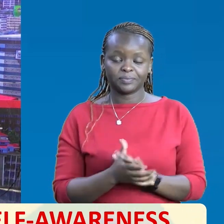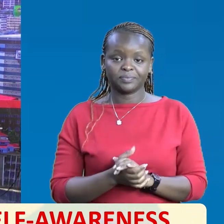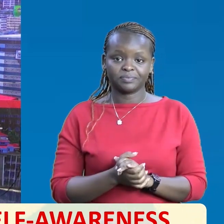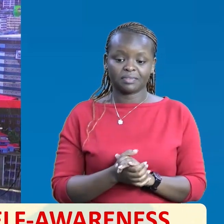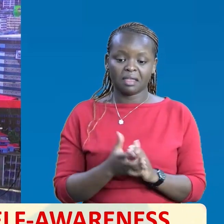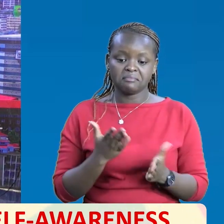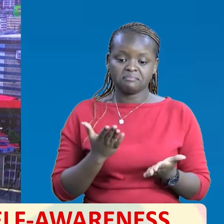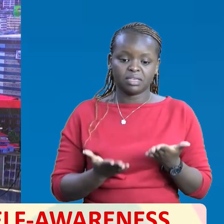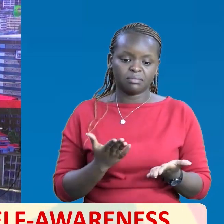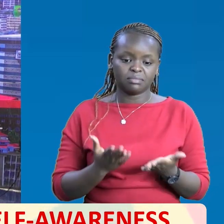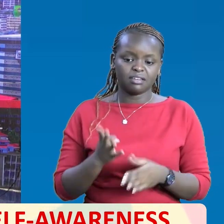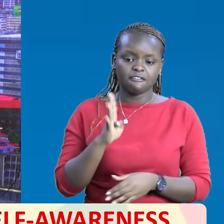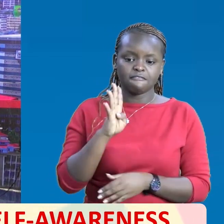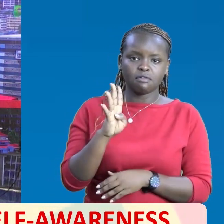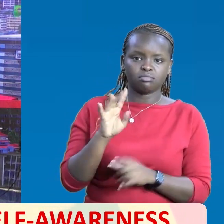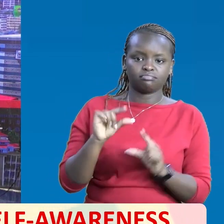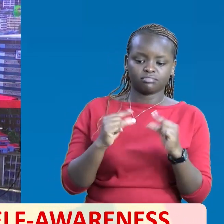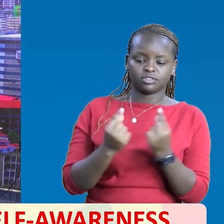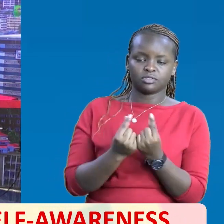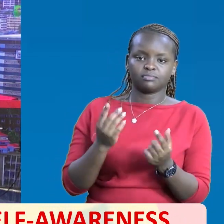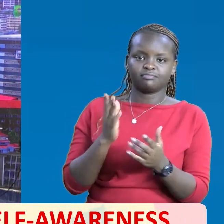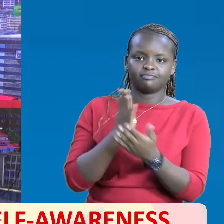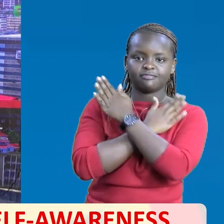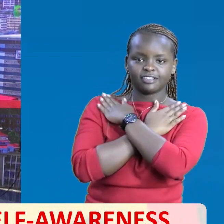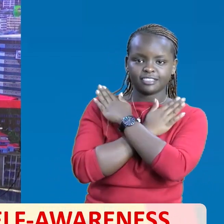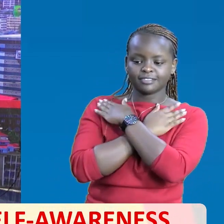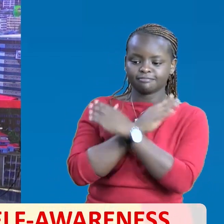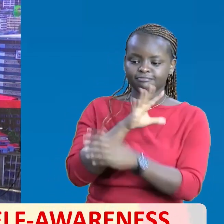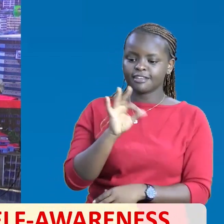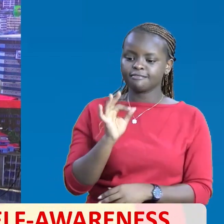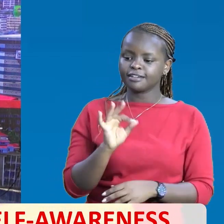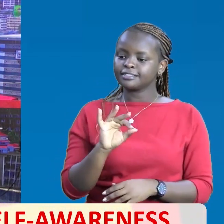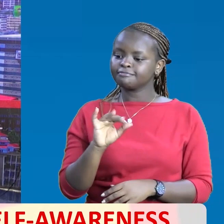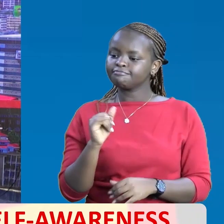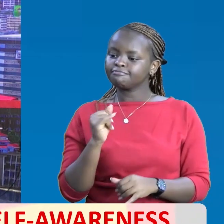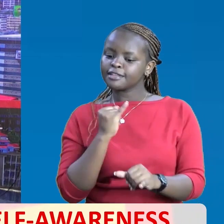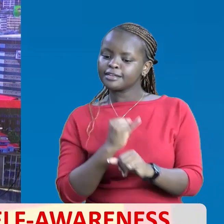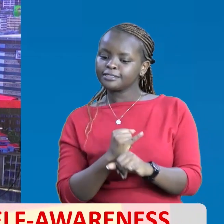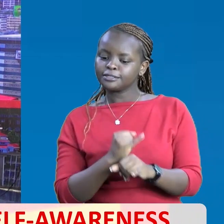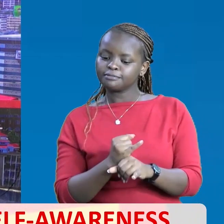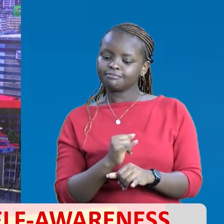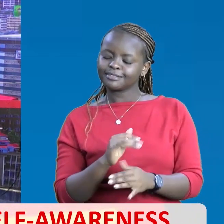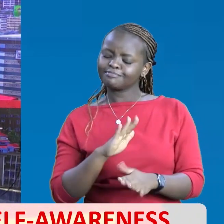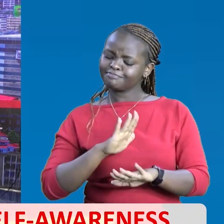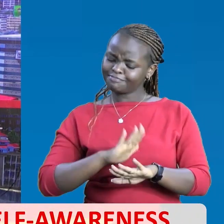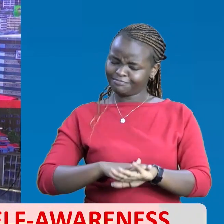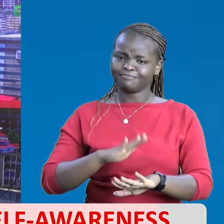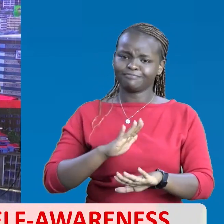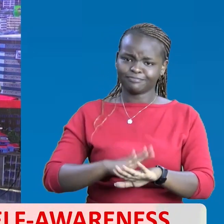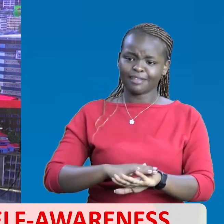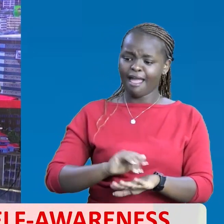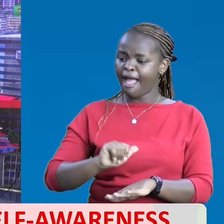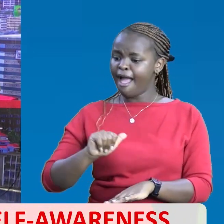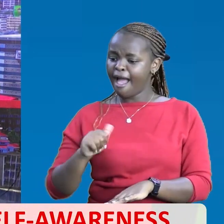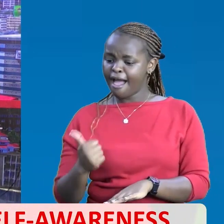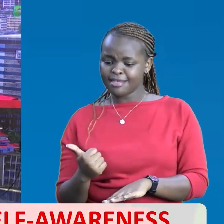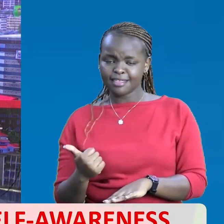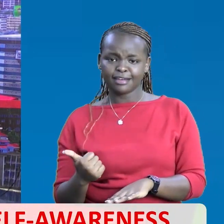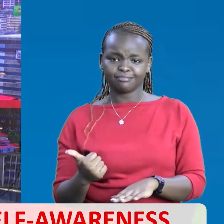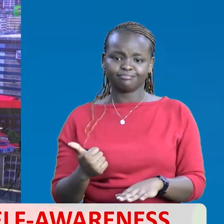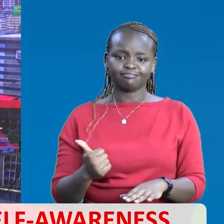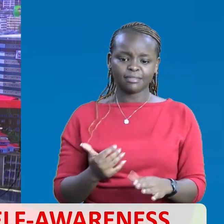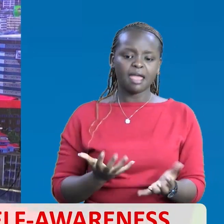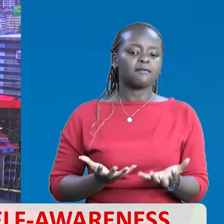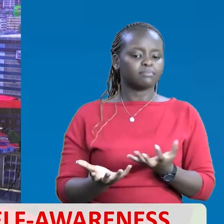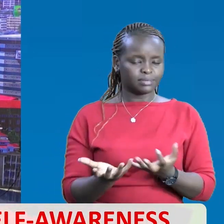say a four group of friends, right? Unapata mwingine job yake inaenda sana, anapata promotion nini, mwingine anapiga busy yake, business clients